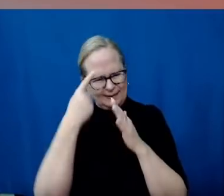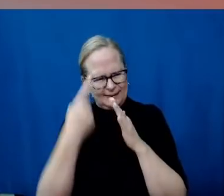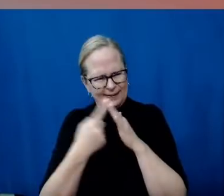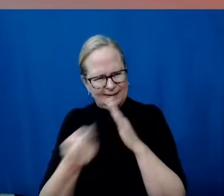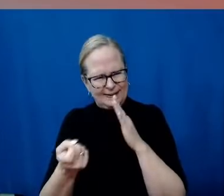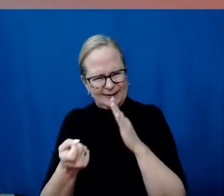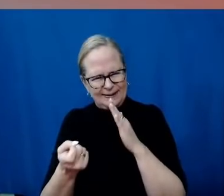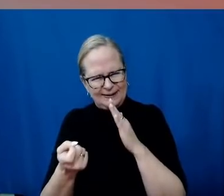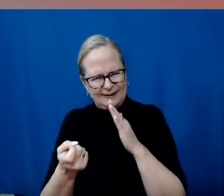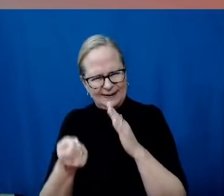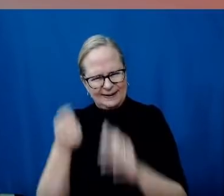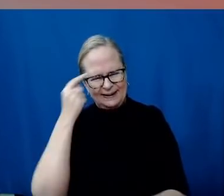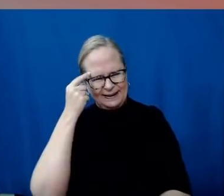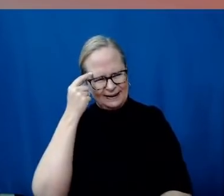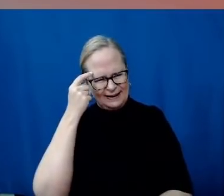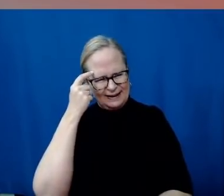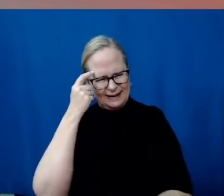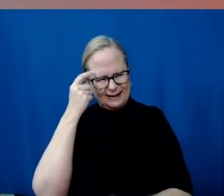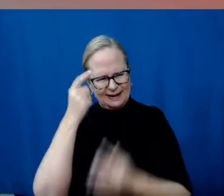How embarrassing.